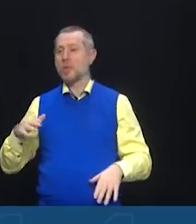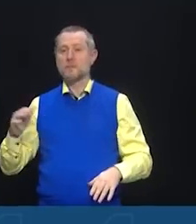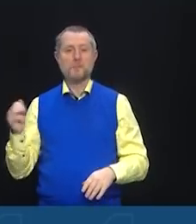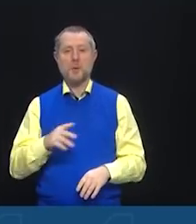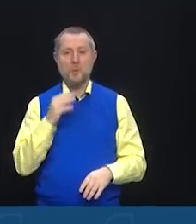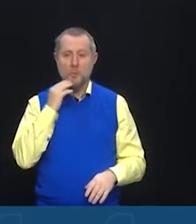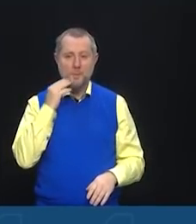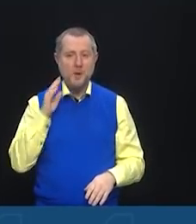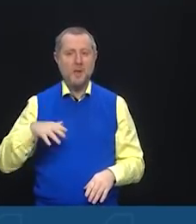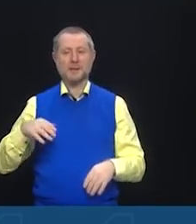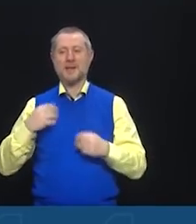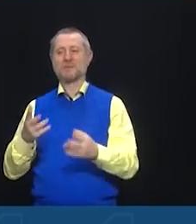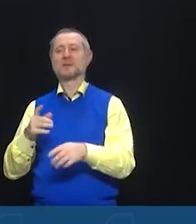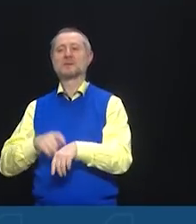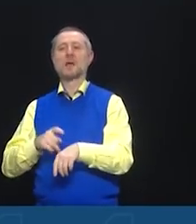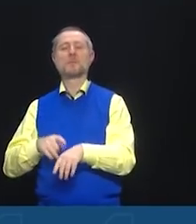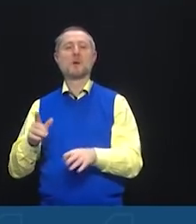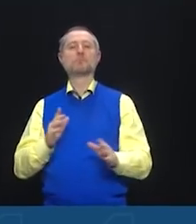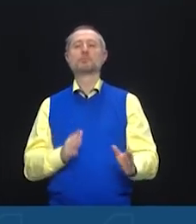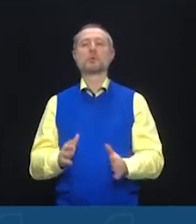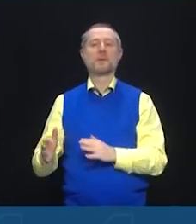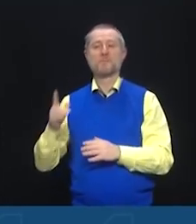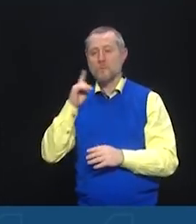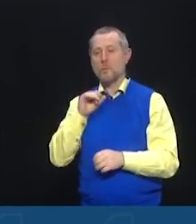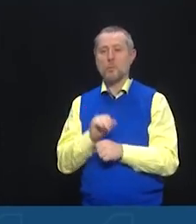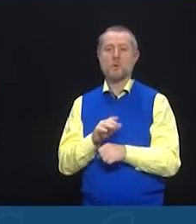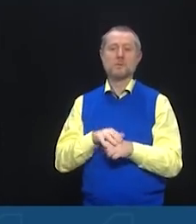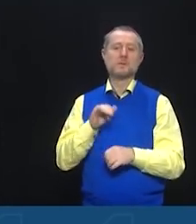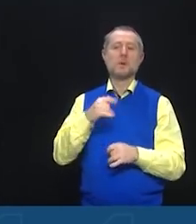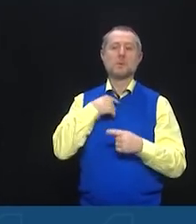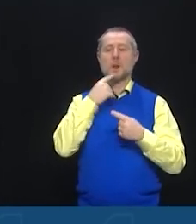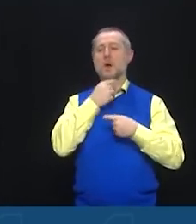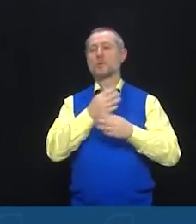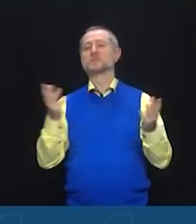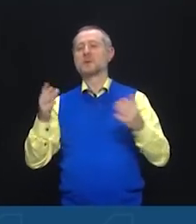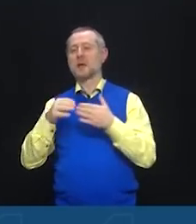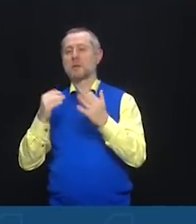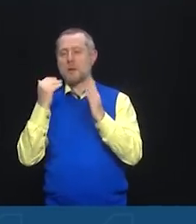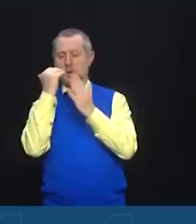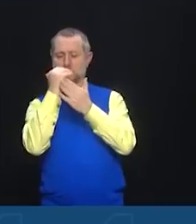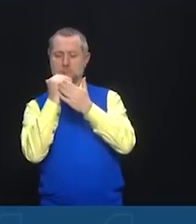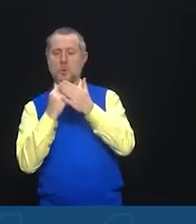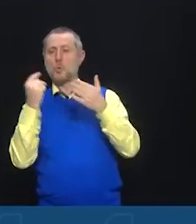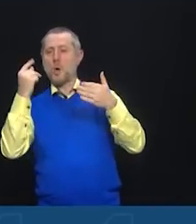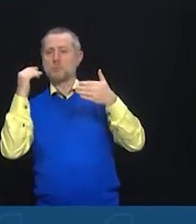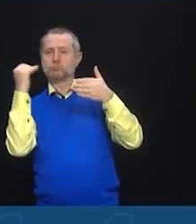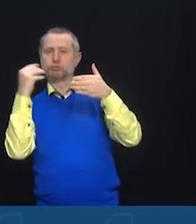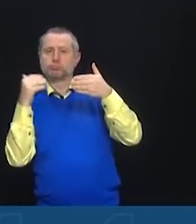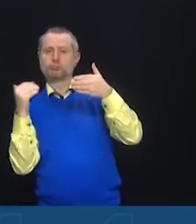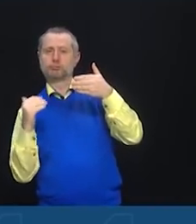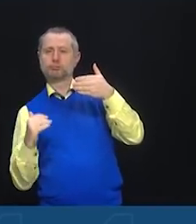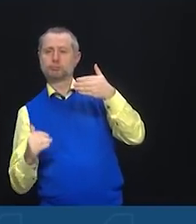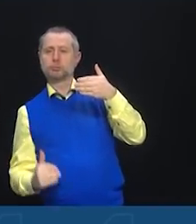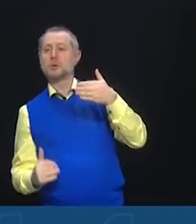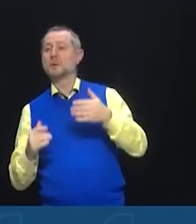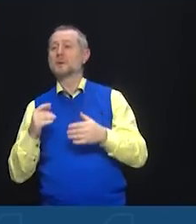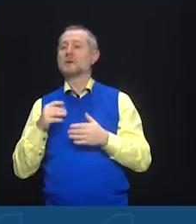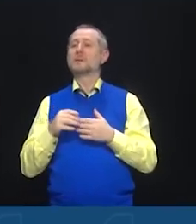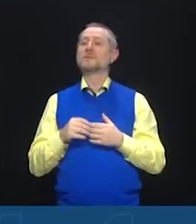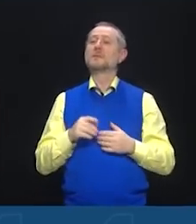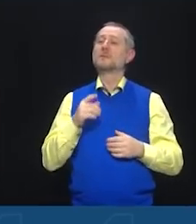assess guidance that we are working on. It'll be out very shortly, again, in consultation with these school leaders. This is how we do it here in the state of New